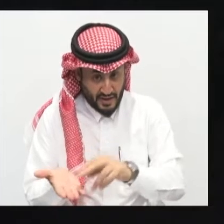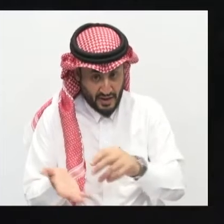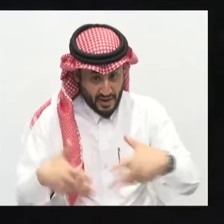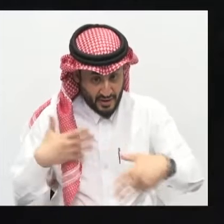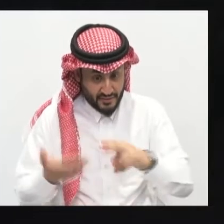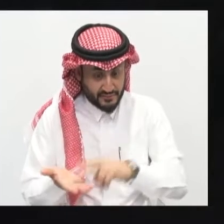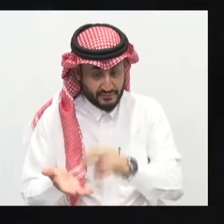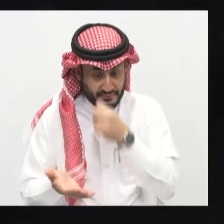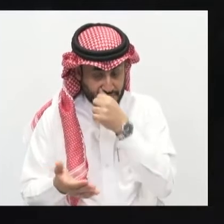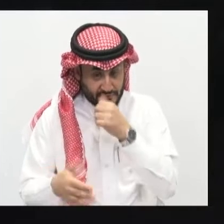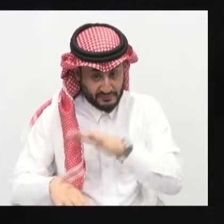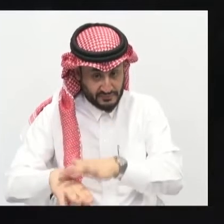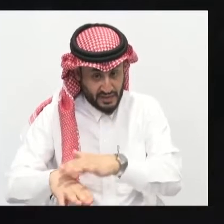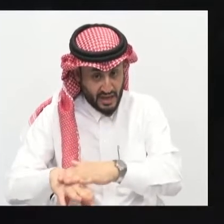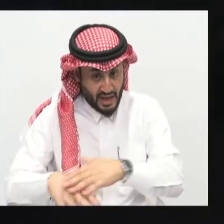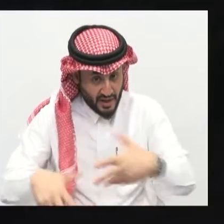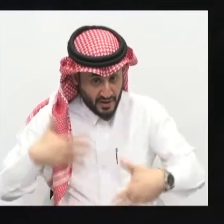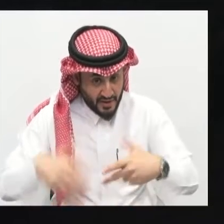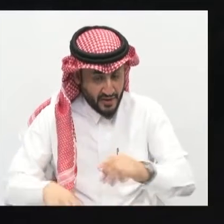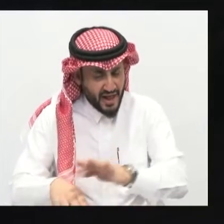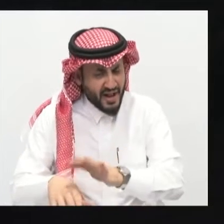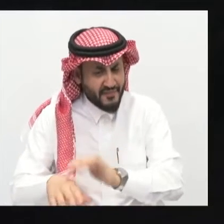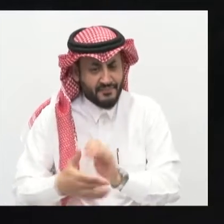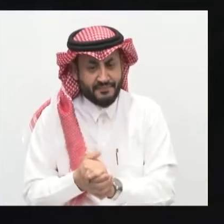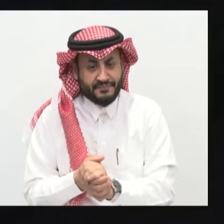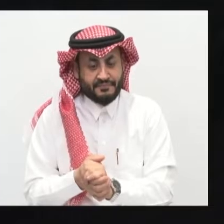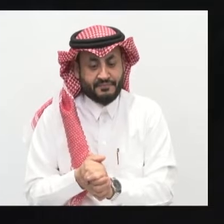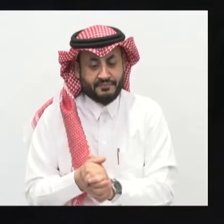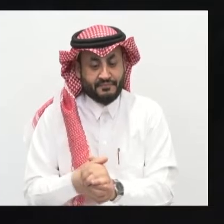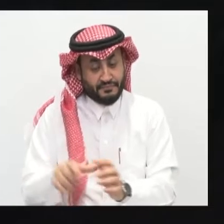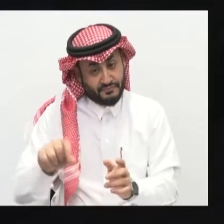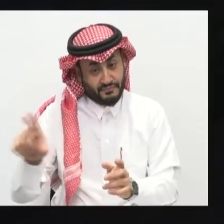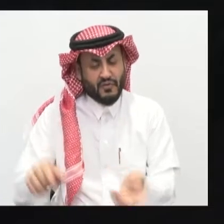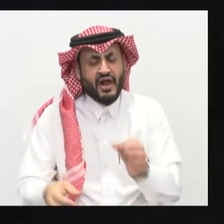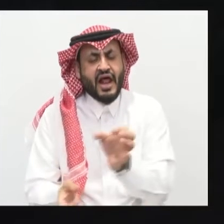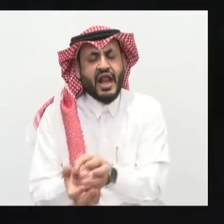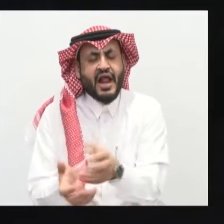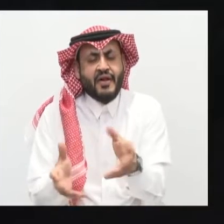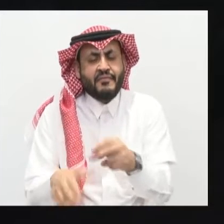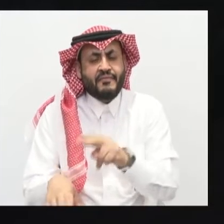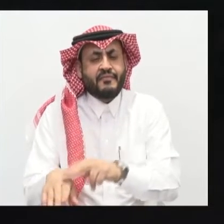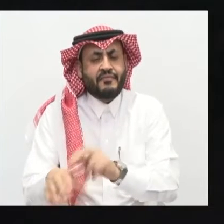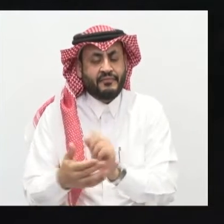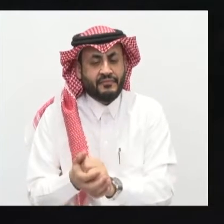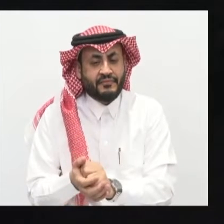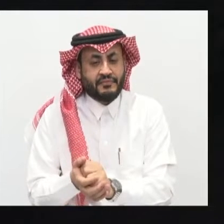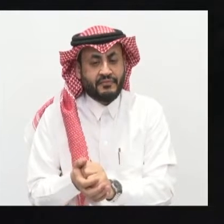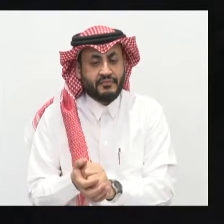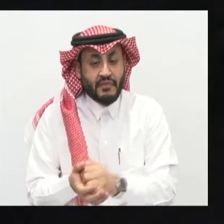your can you feel when you touch your hand? Can you feel that? There you go. So when you touch ice cubes, it feels